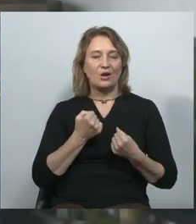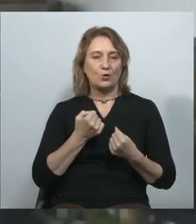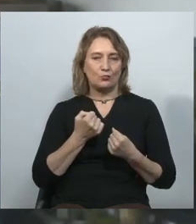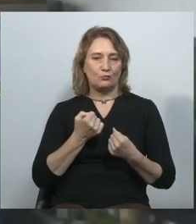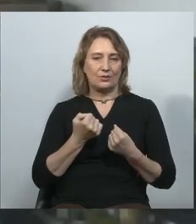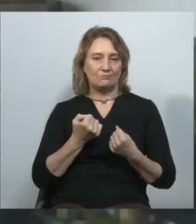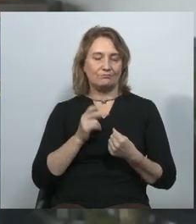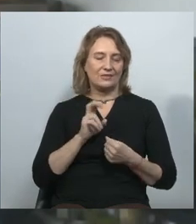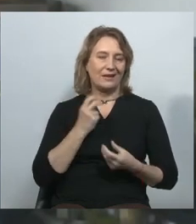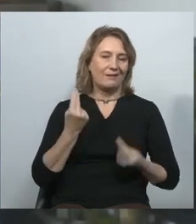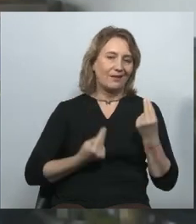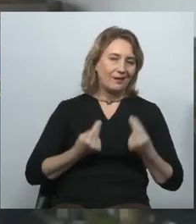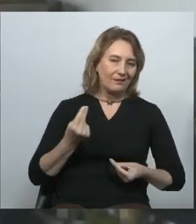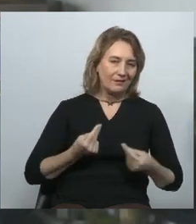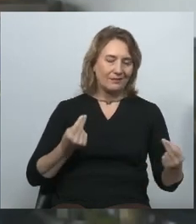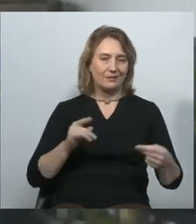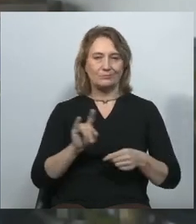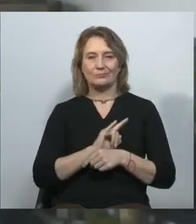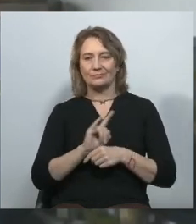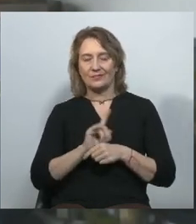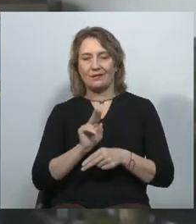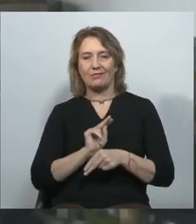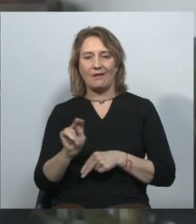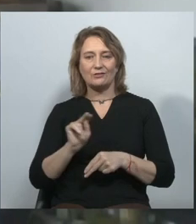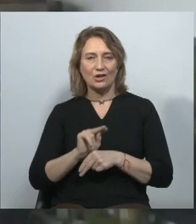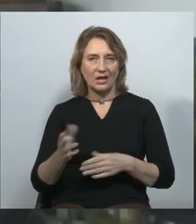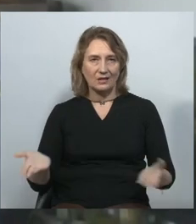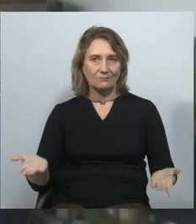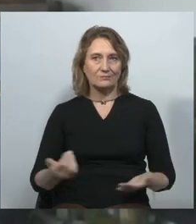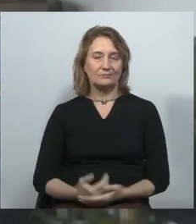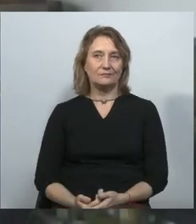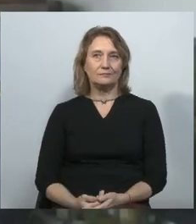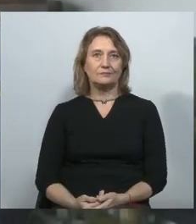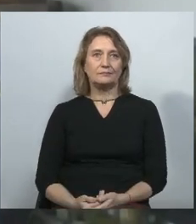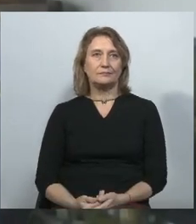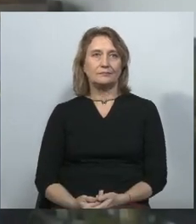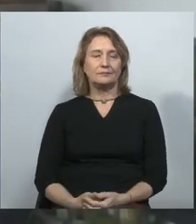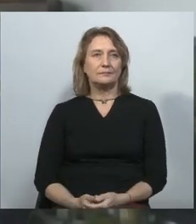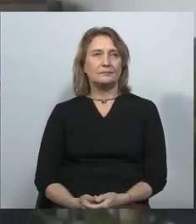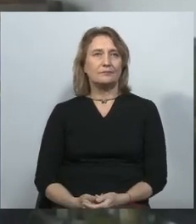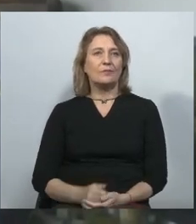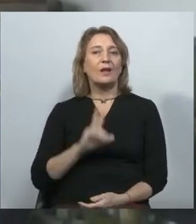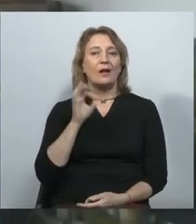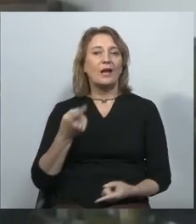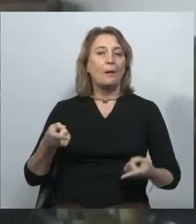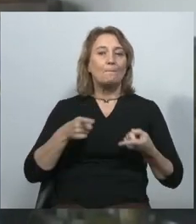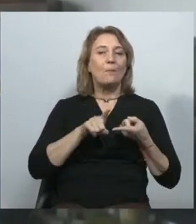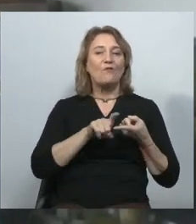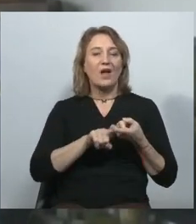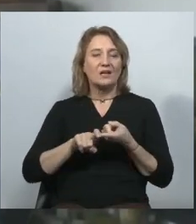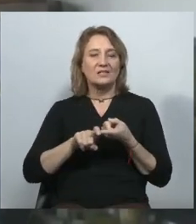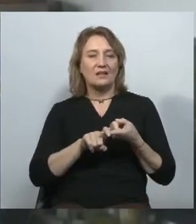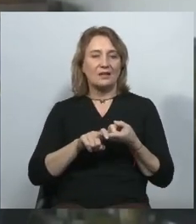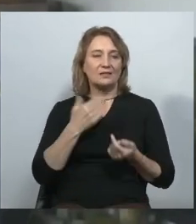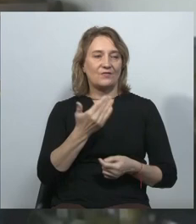of fighting disinformation, like games, gamification, alternative education, alternative trainings? How is it connected